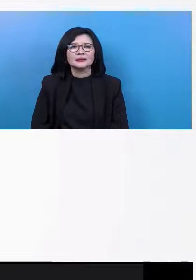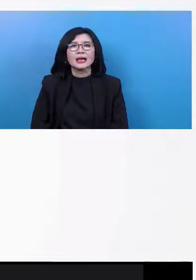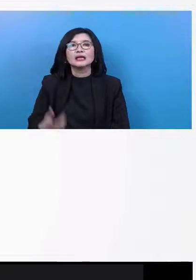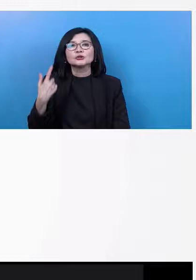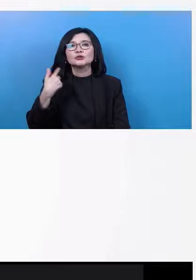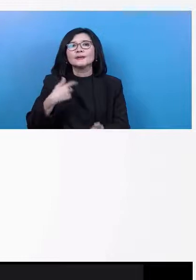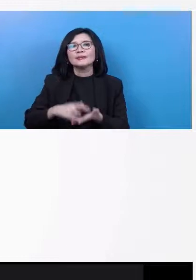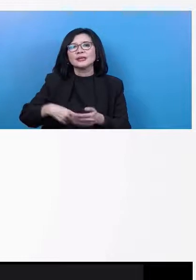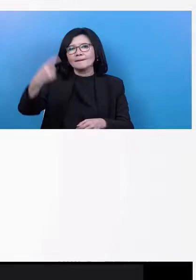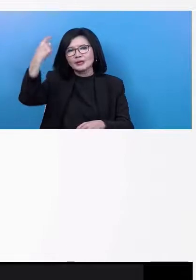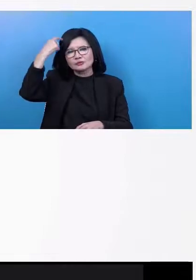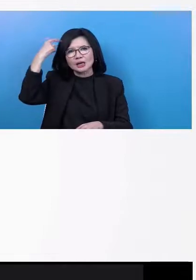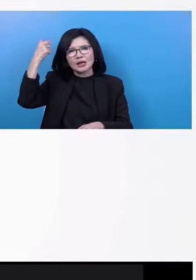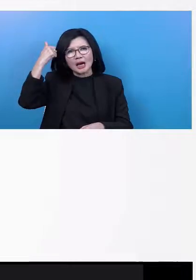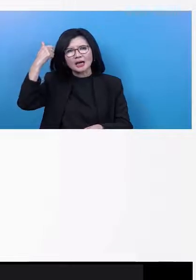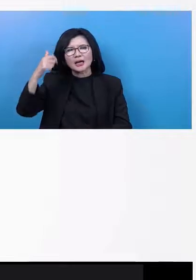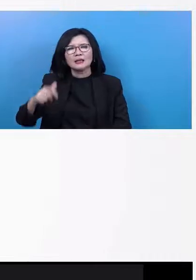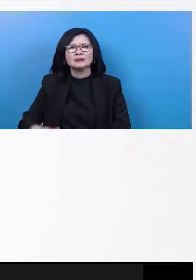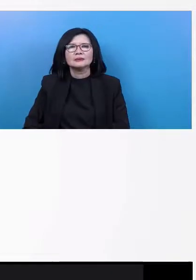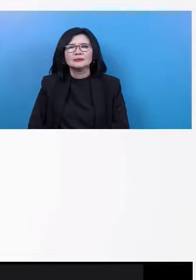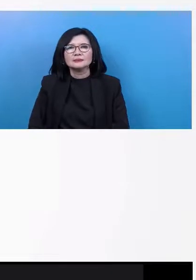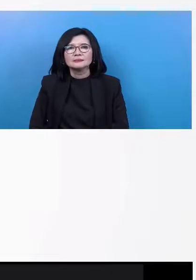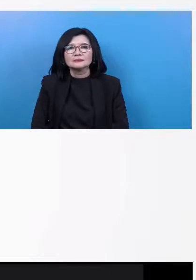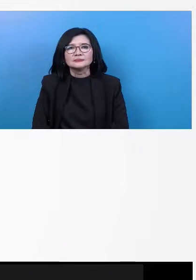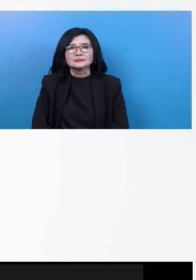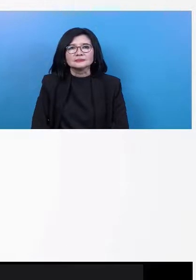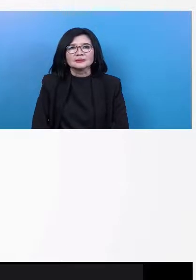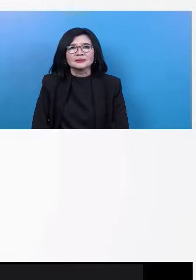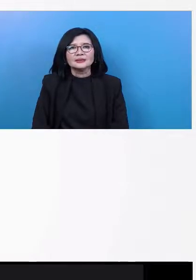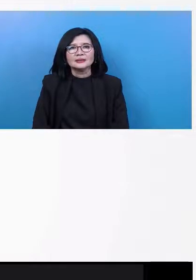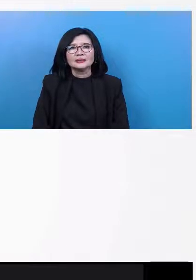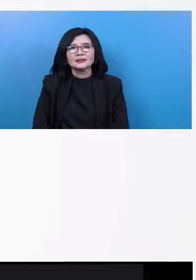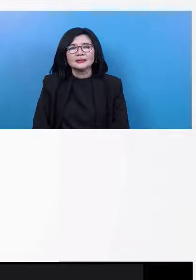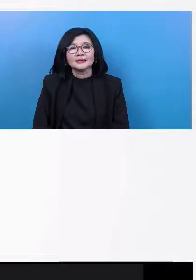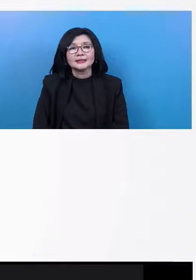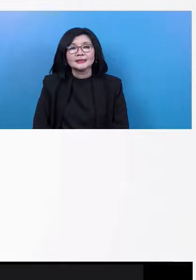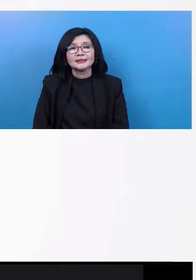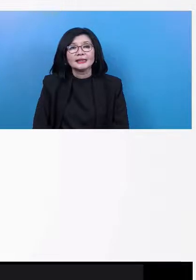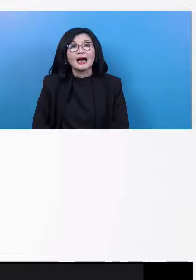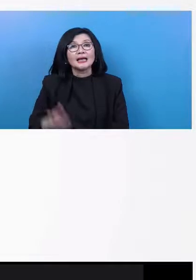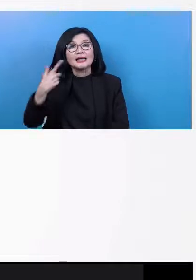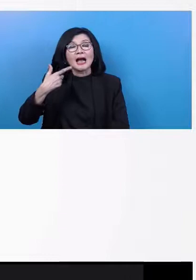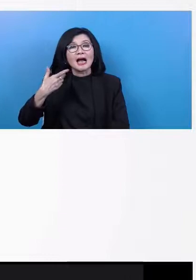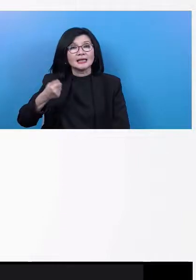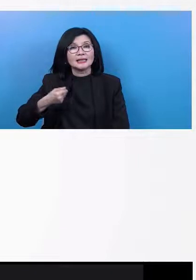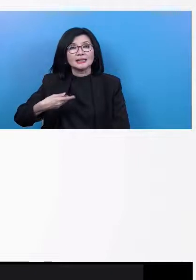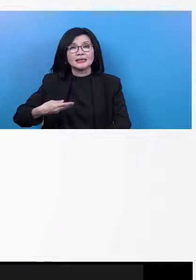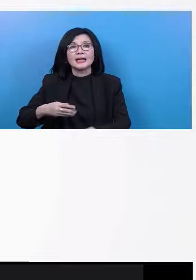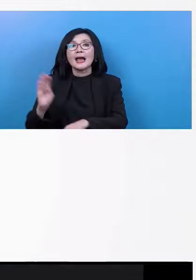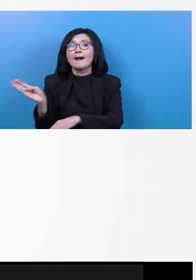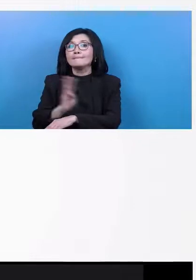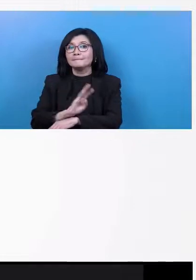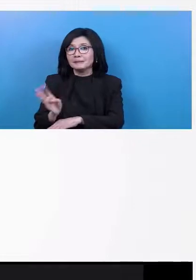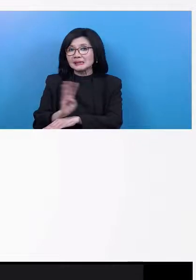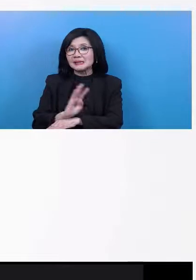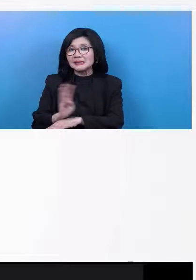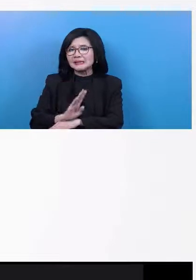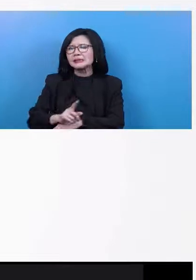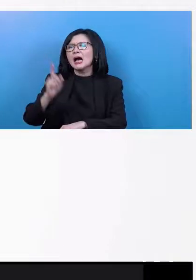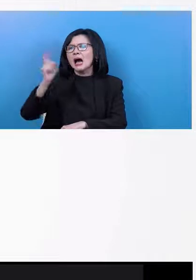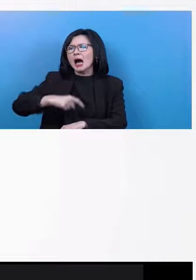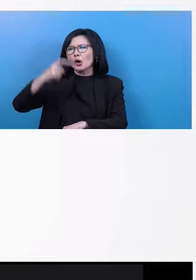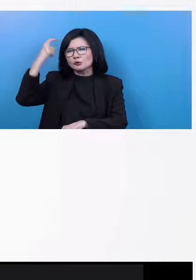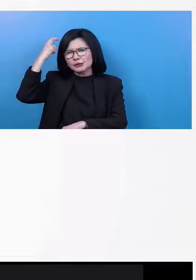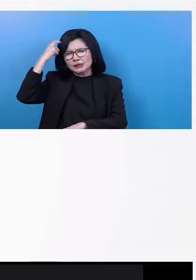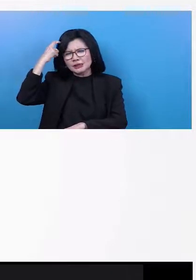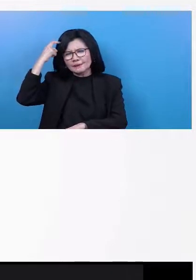But business sense hasn't prevailed in the past in the whole of the insurance industry. But I think with the mutuals and cooperatives, we can look at this long